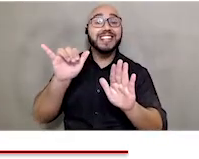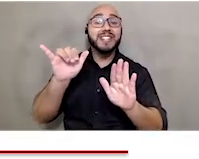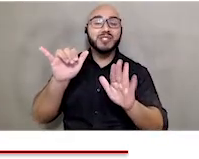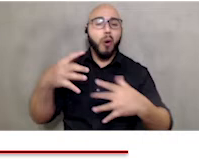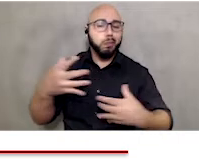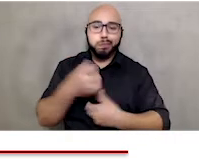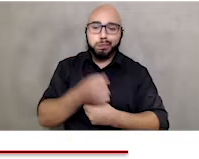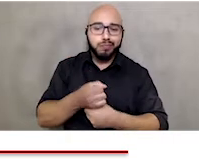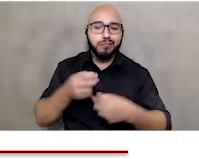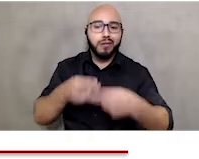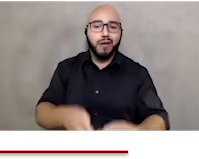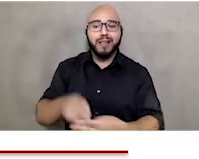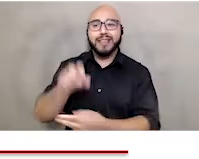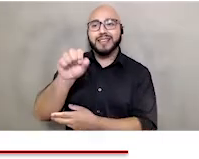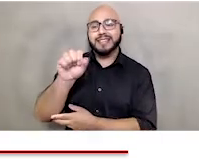theory.